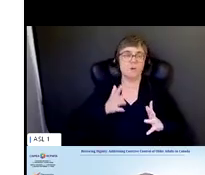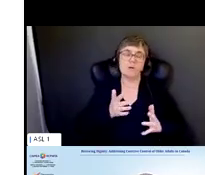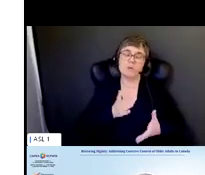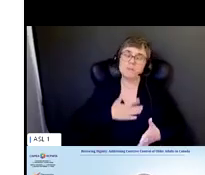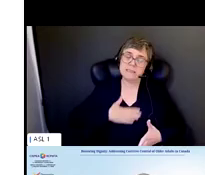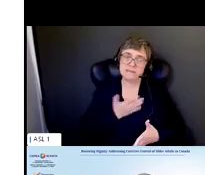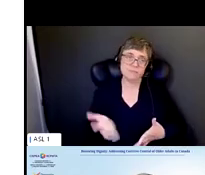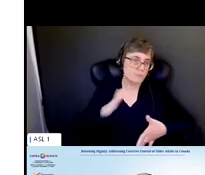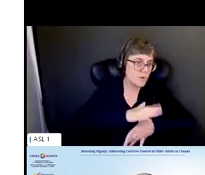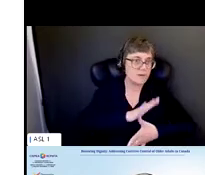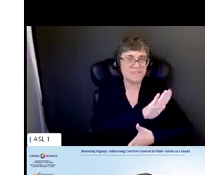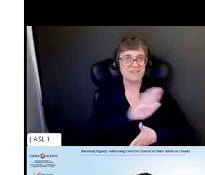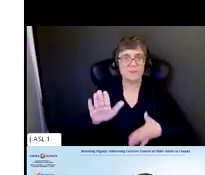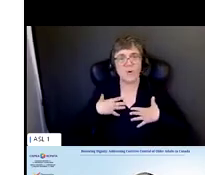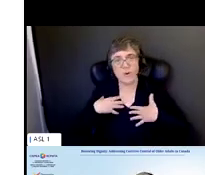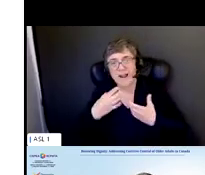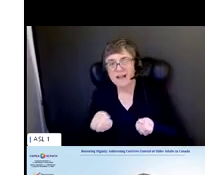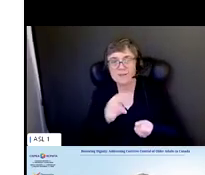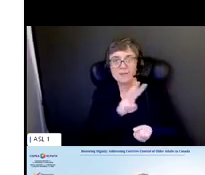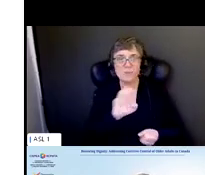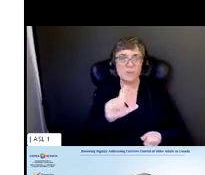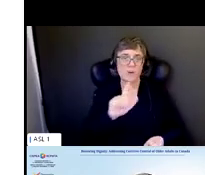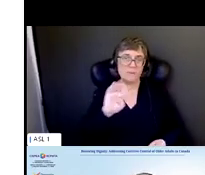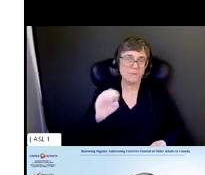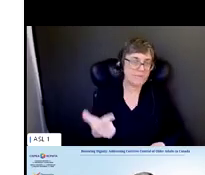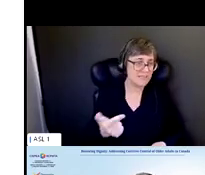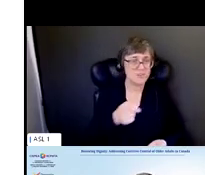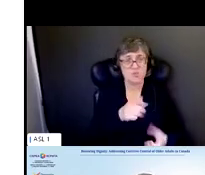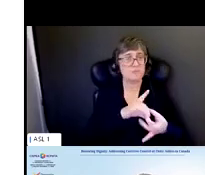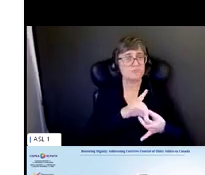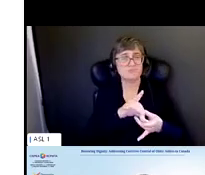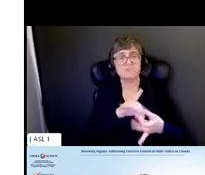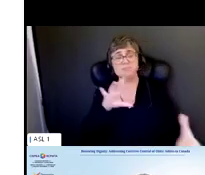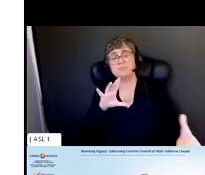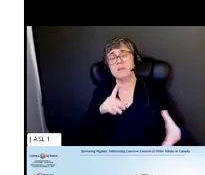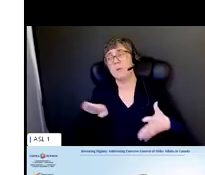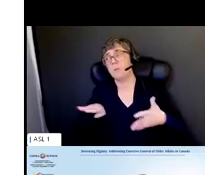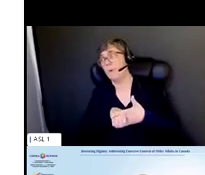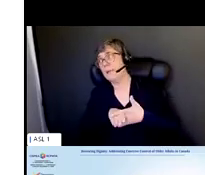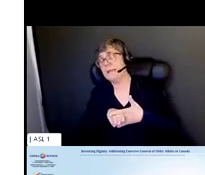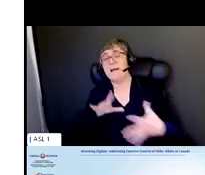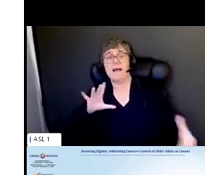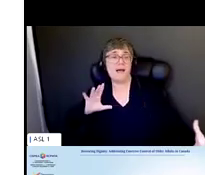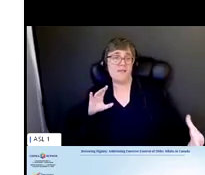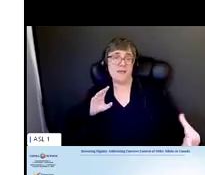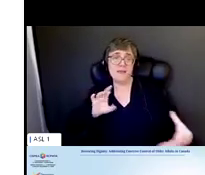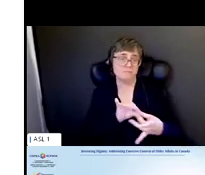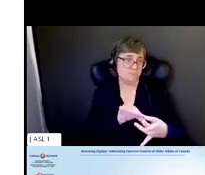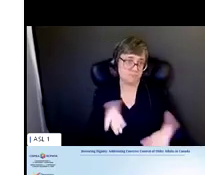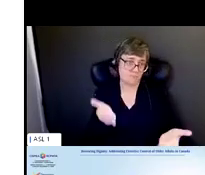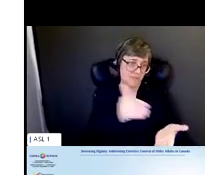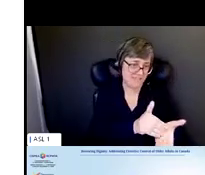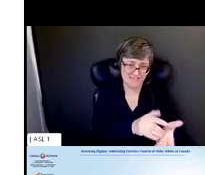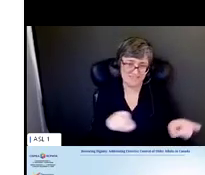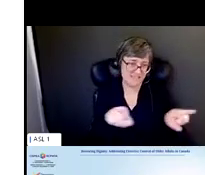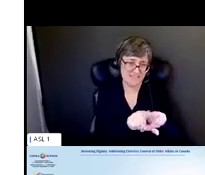Feel free to step away and leave at any point. You can get back in whenever you want through the same easy link. We've